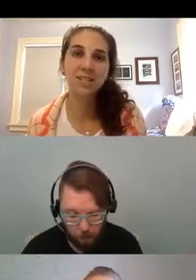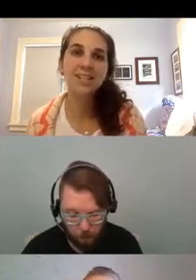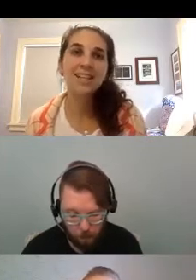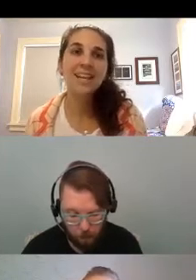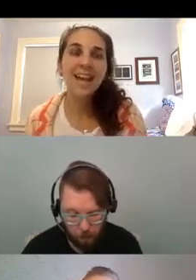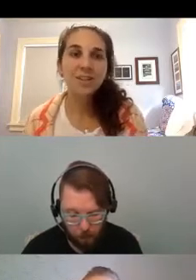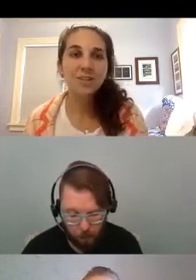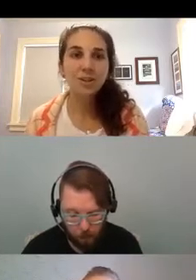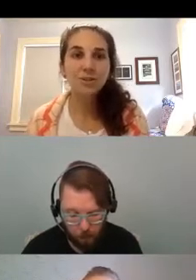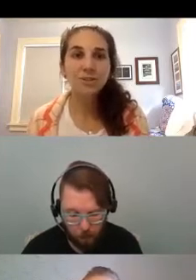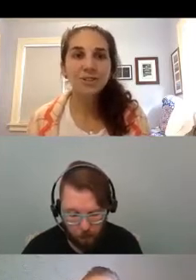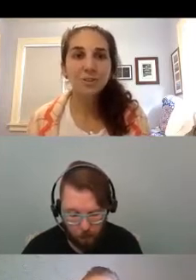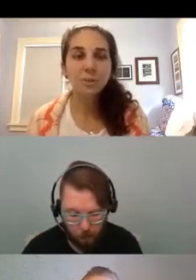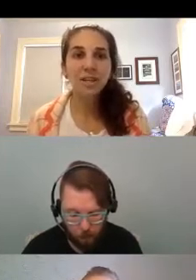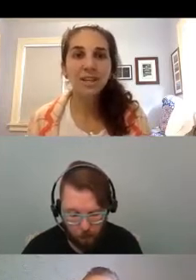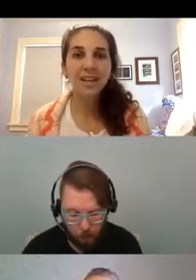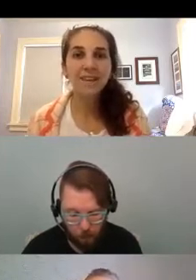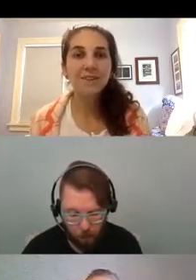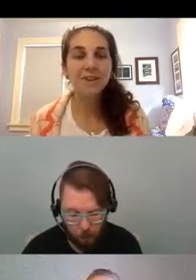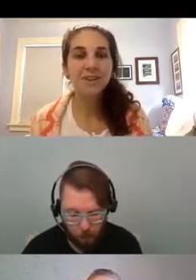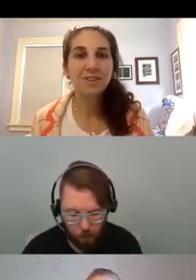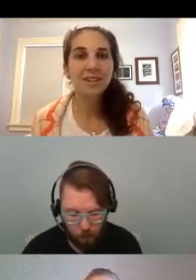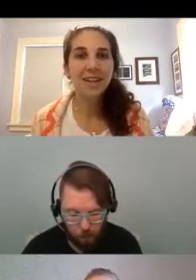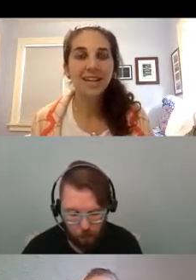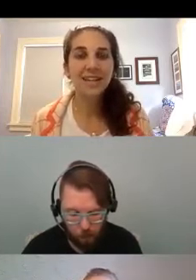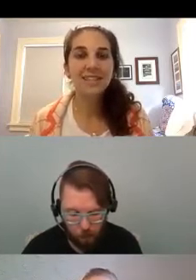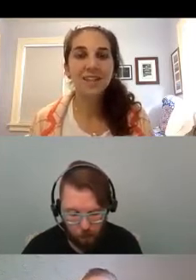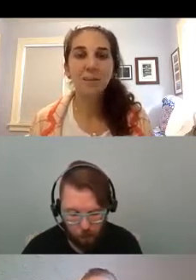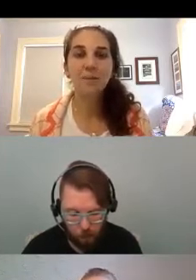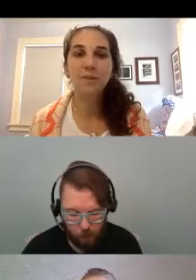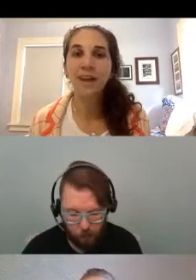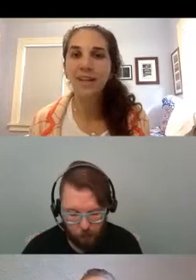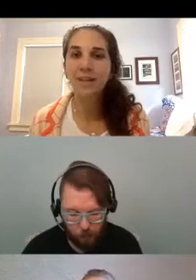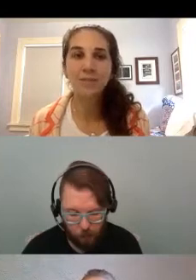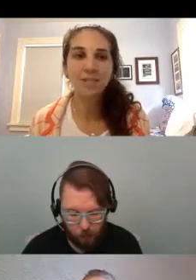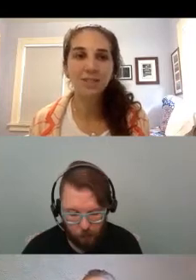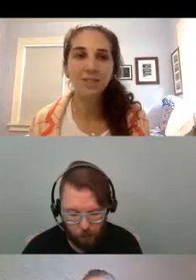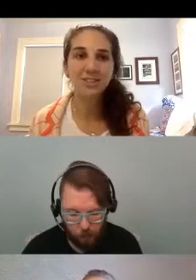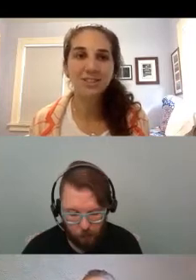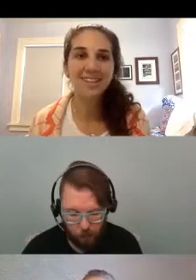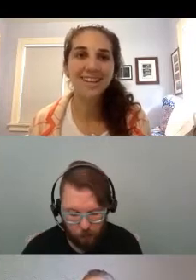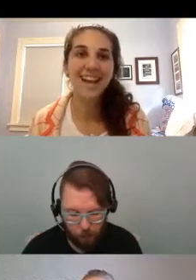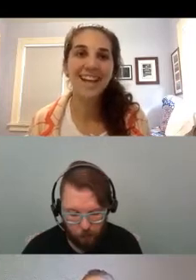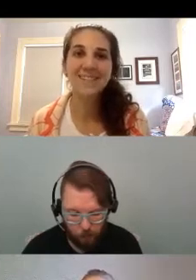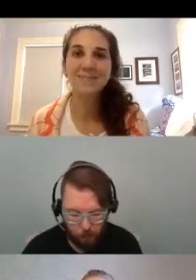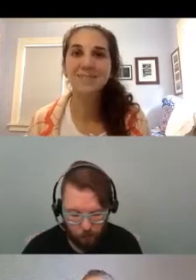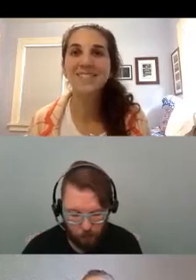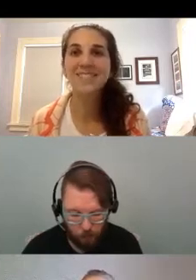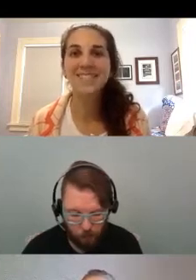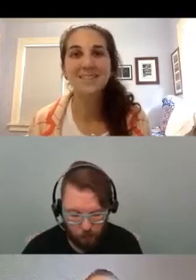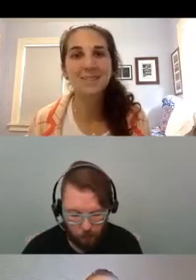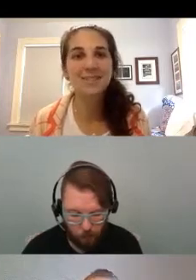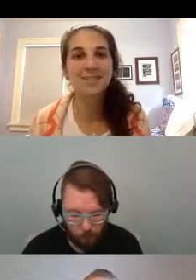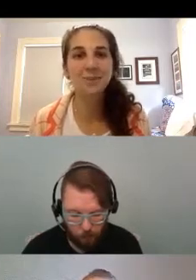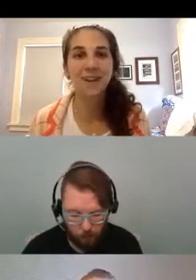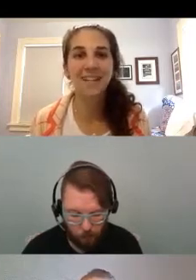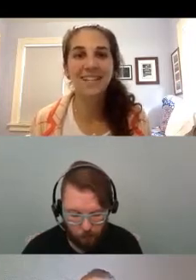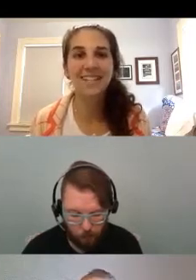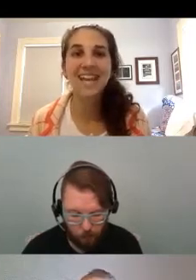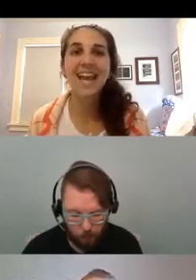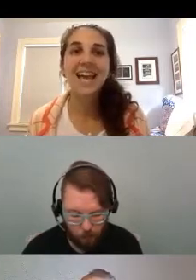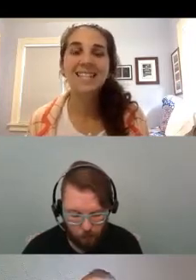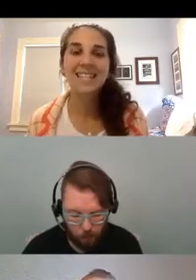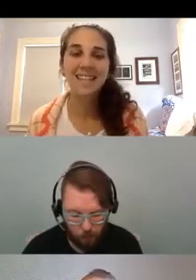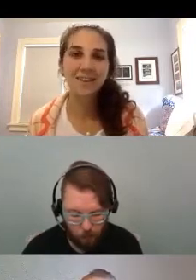experimentation. And so we gave the candidates a variety of materials and asked them to consider the materials